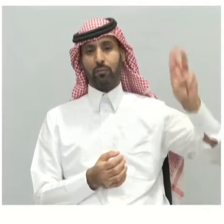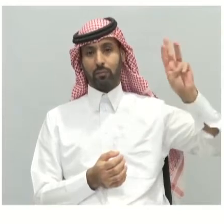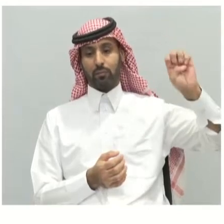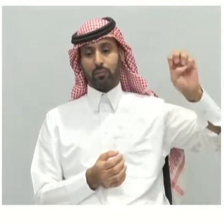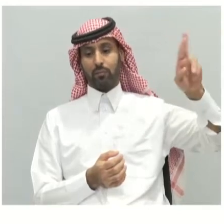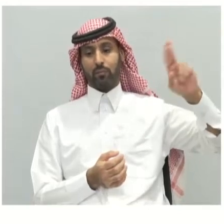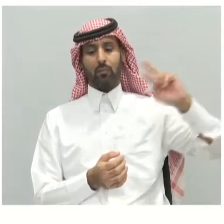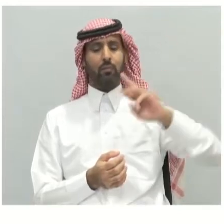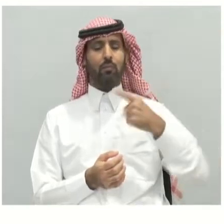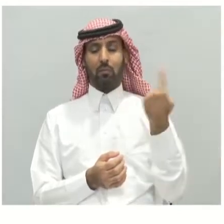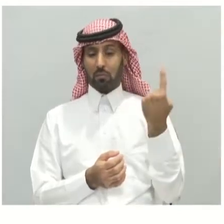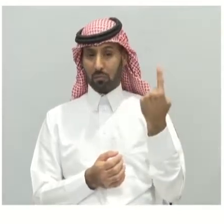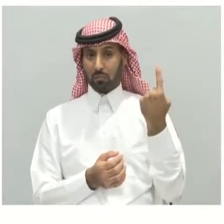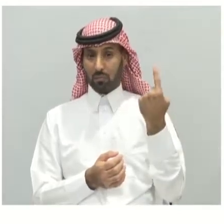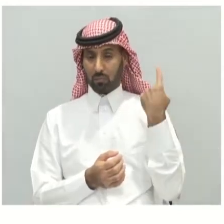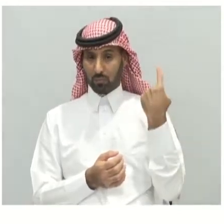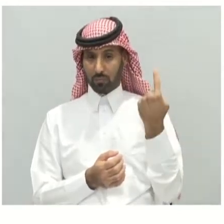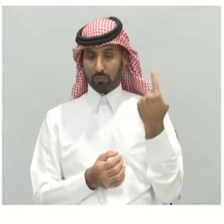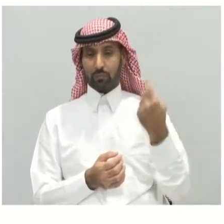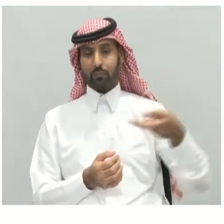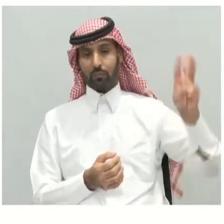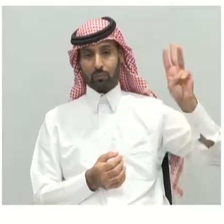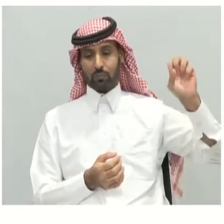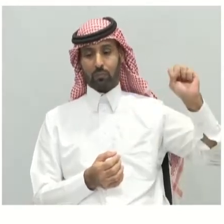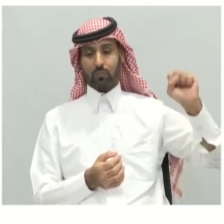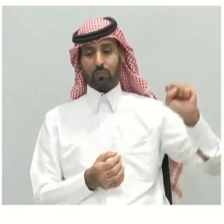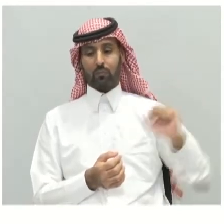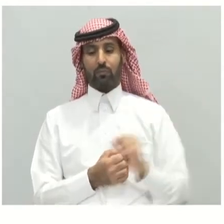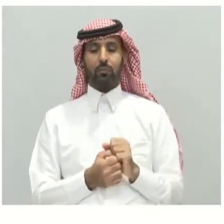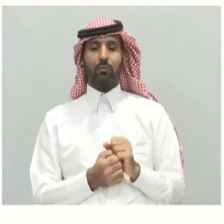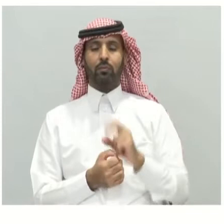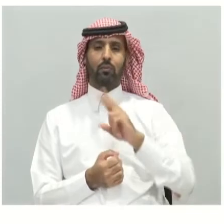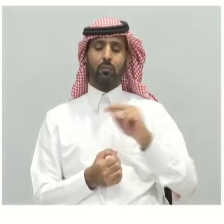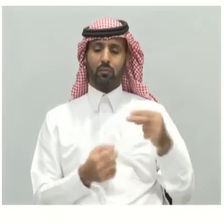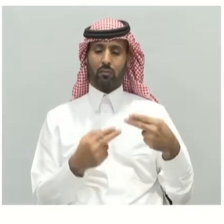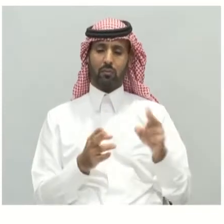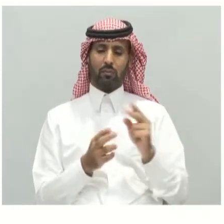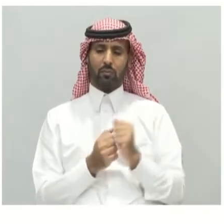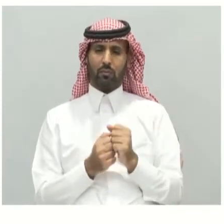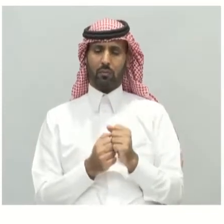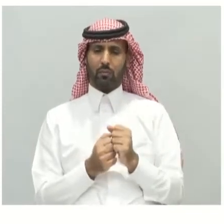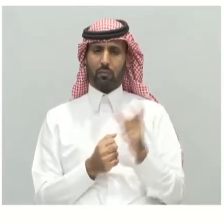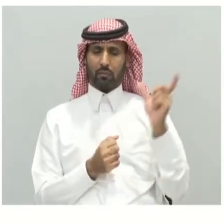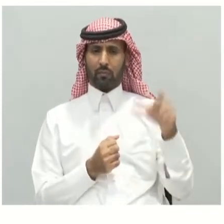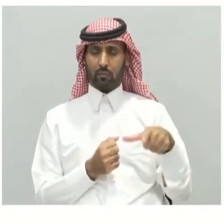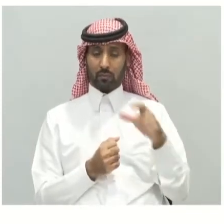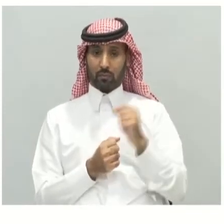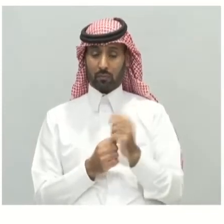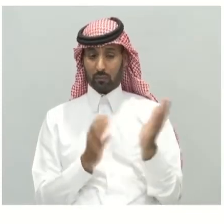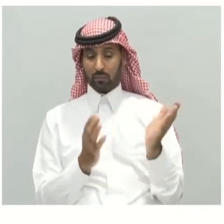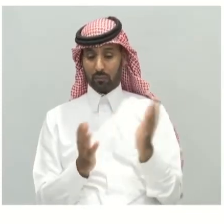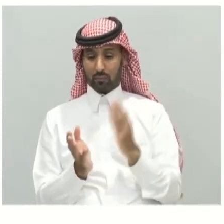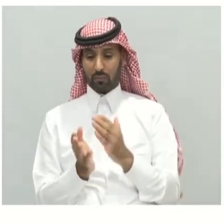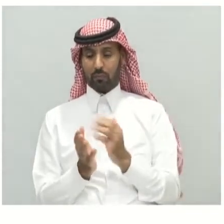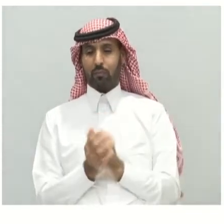Yes, he was. No, he was not. So we start with the verb to be, then the subject, and then